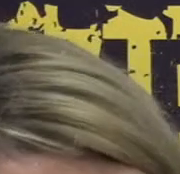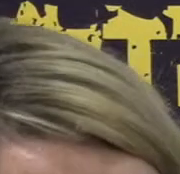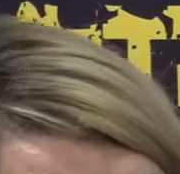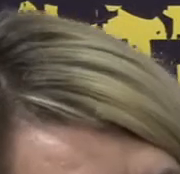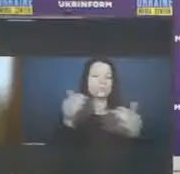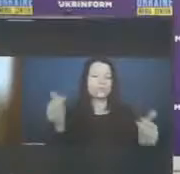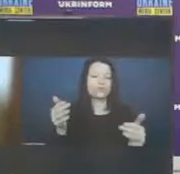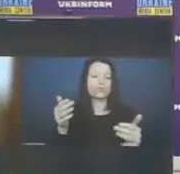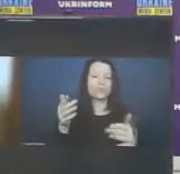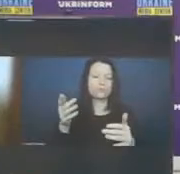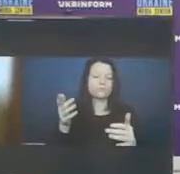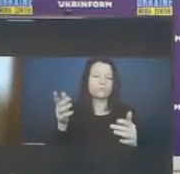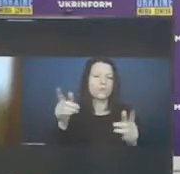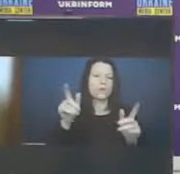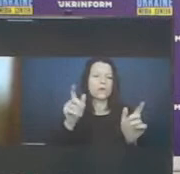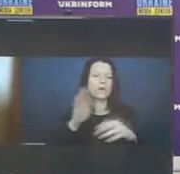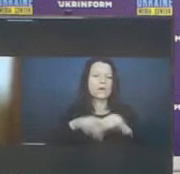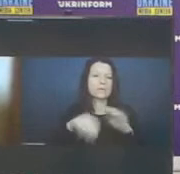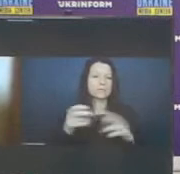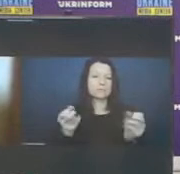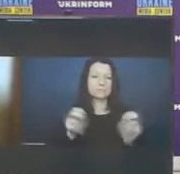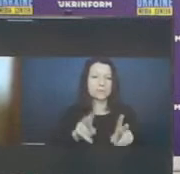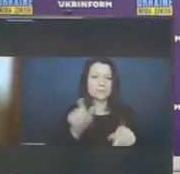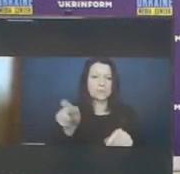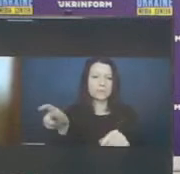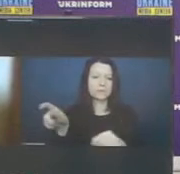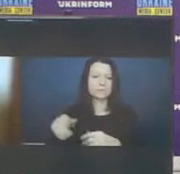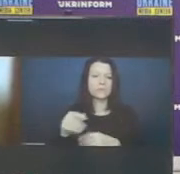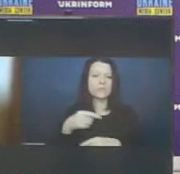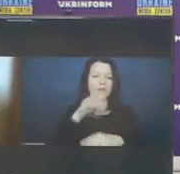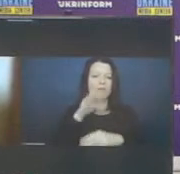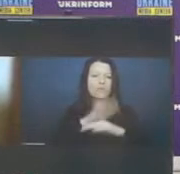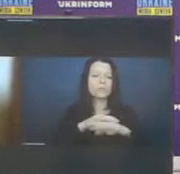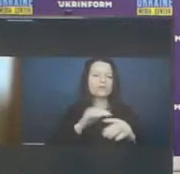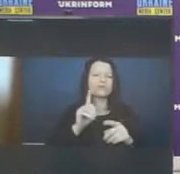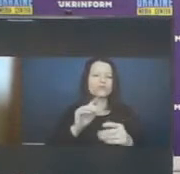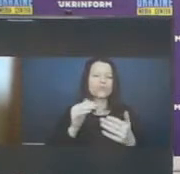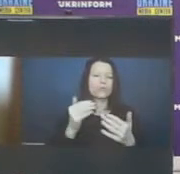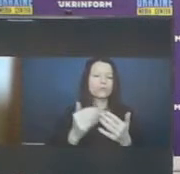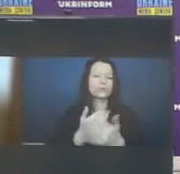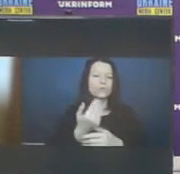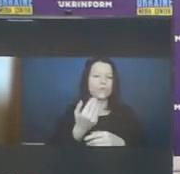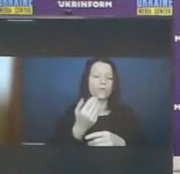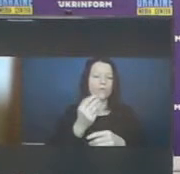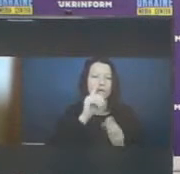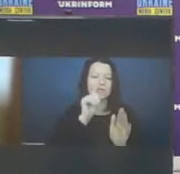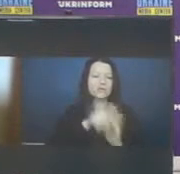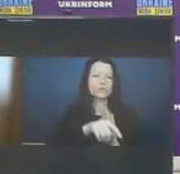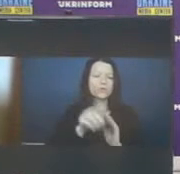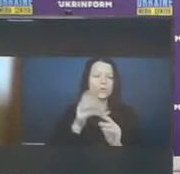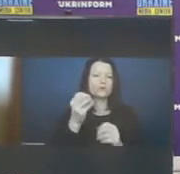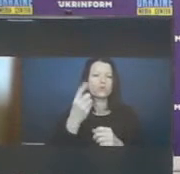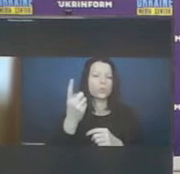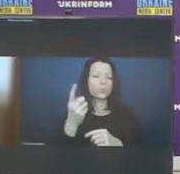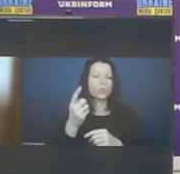more people and experts in this area. Sorry, I would like also to put my 2 cents